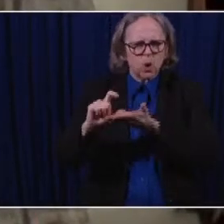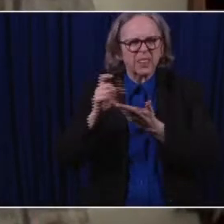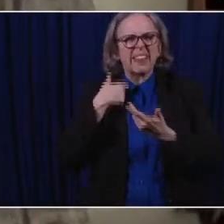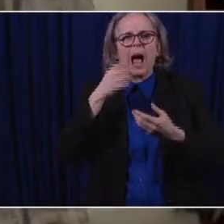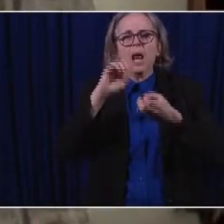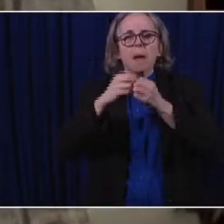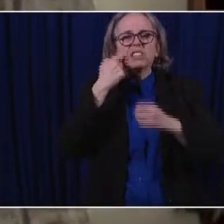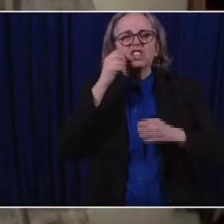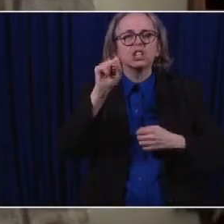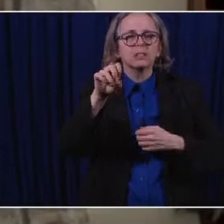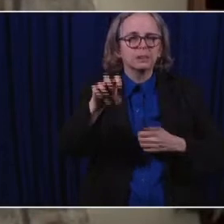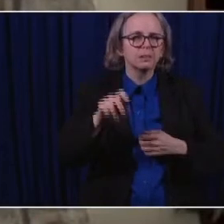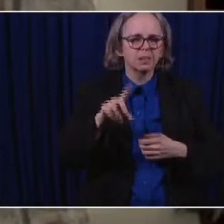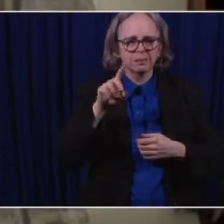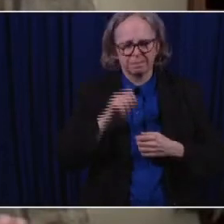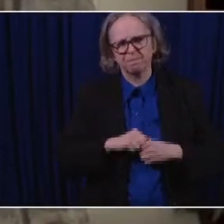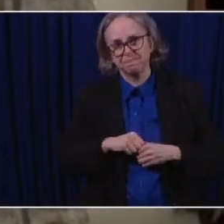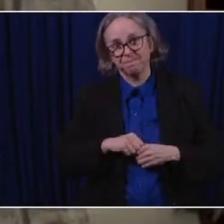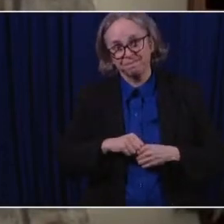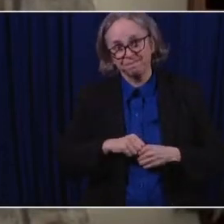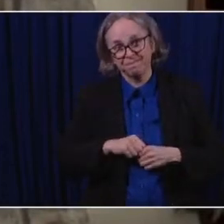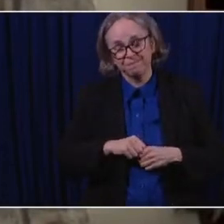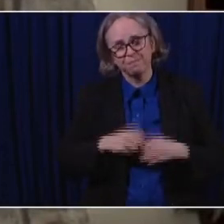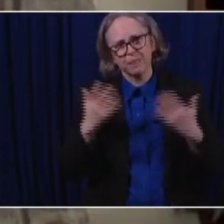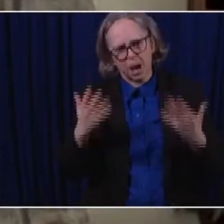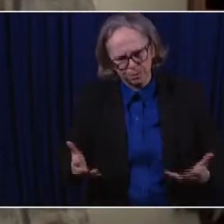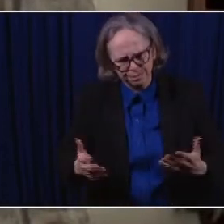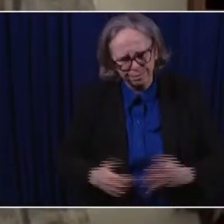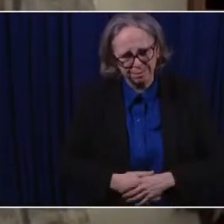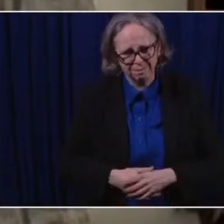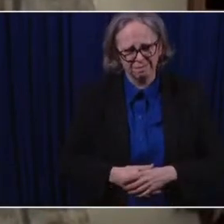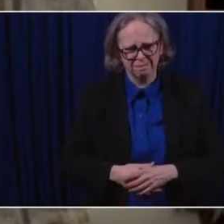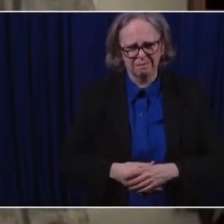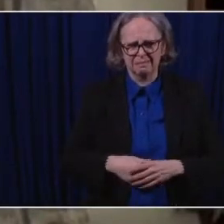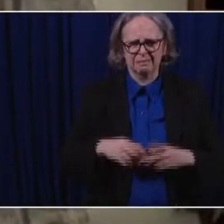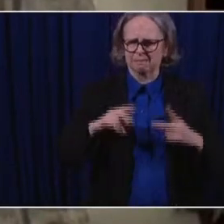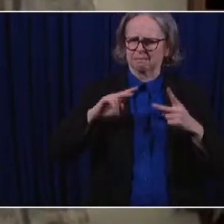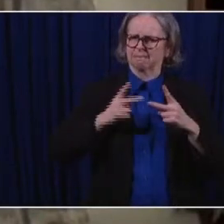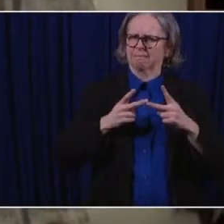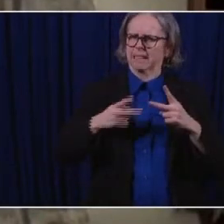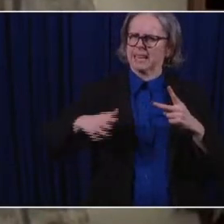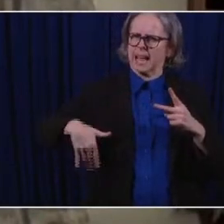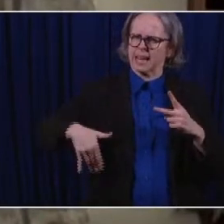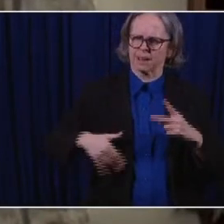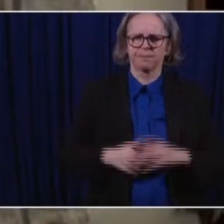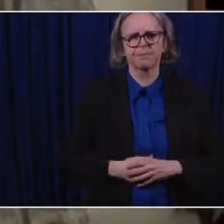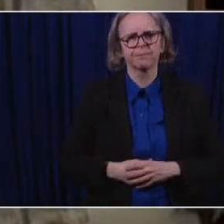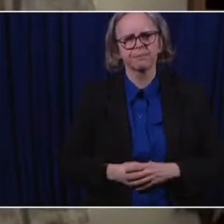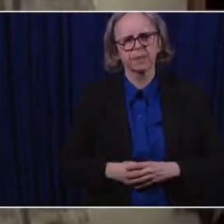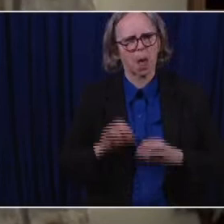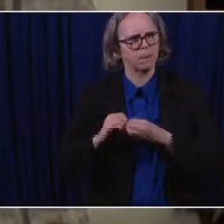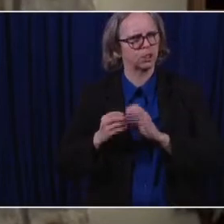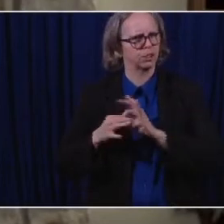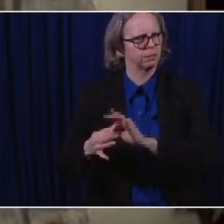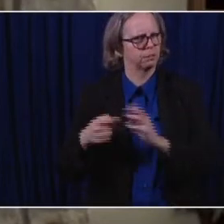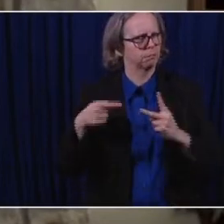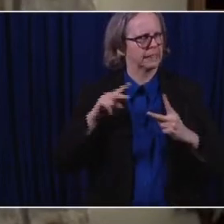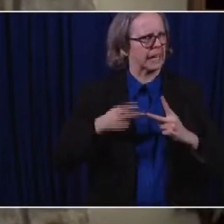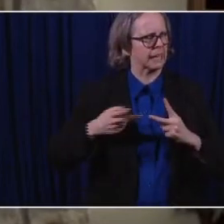for Moderna. So we're not talking about those numbers, but the numbers I give is kind of the one